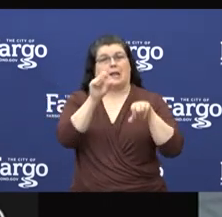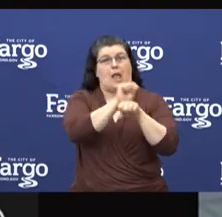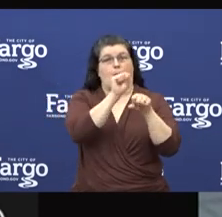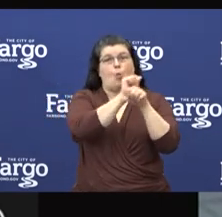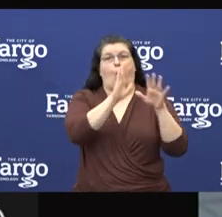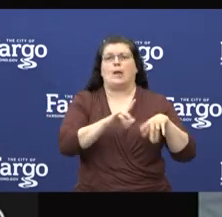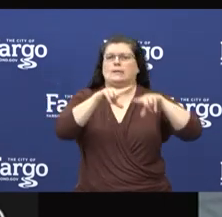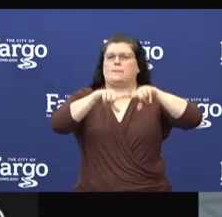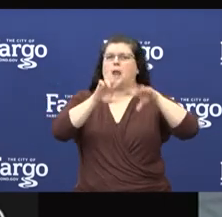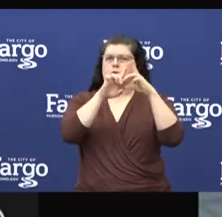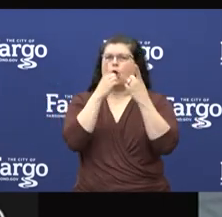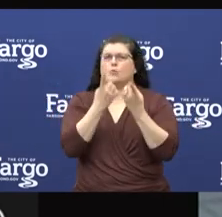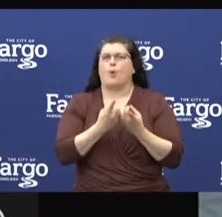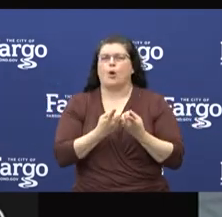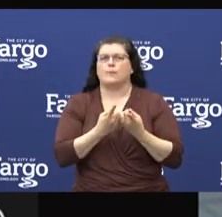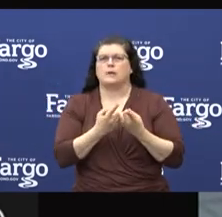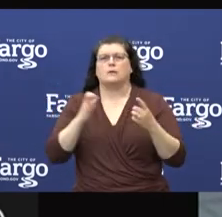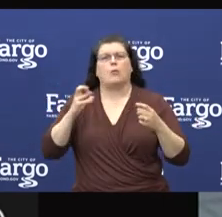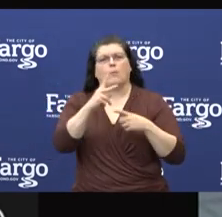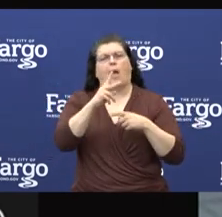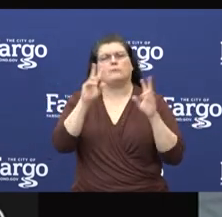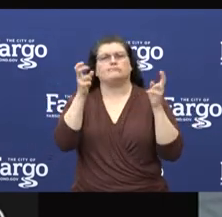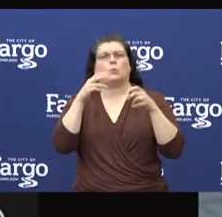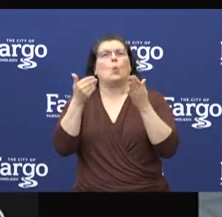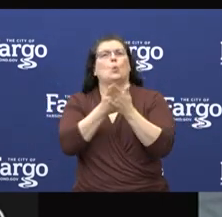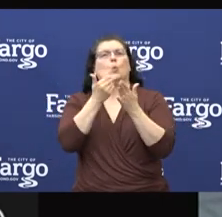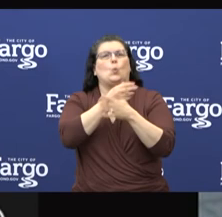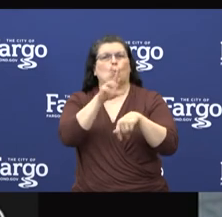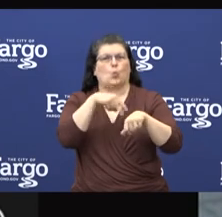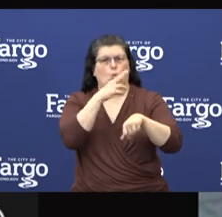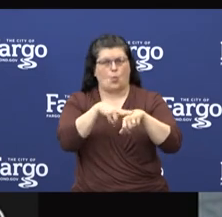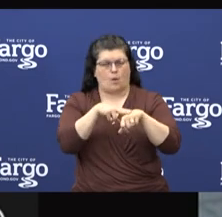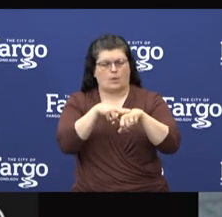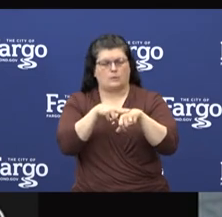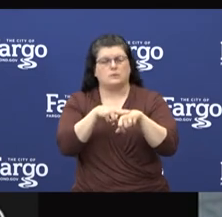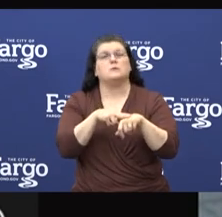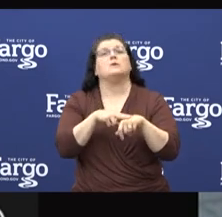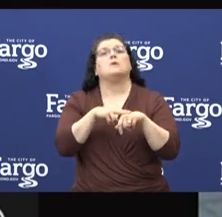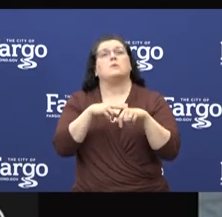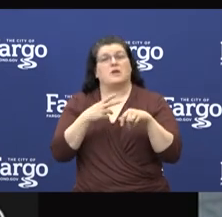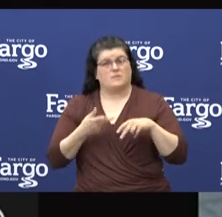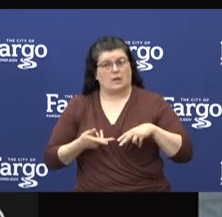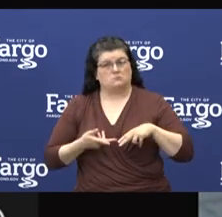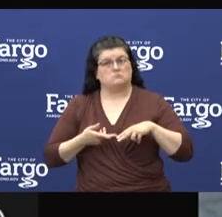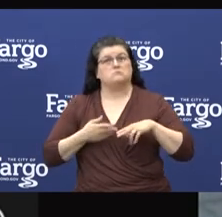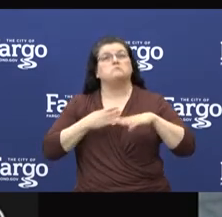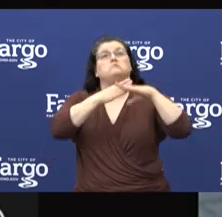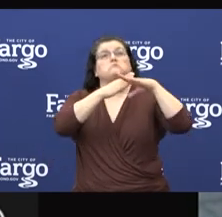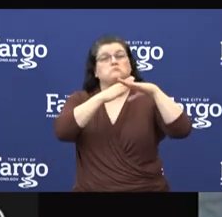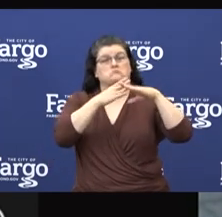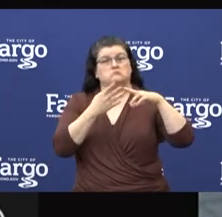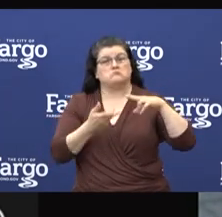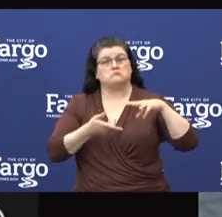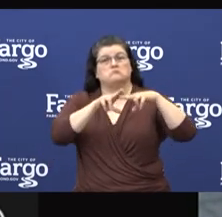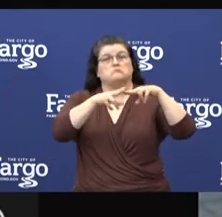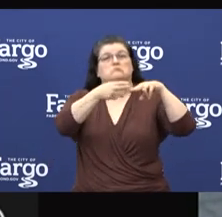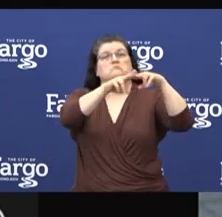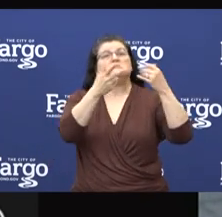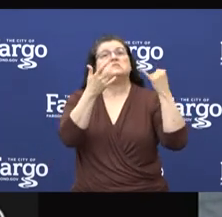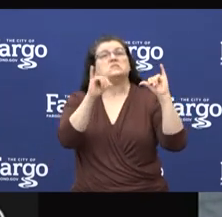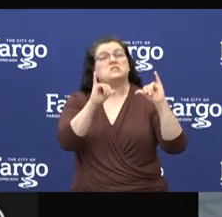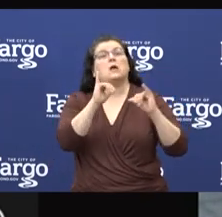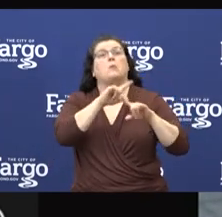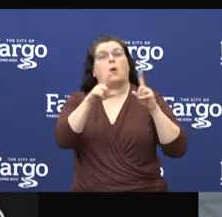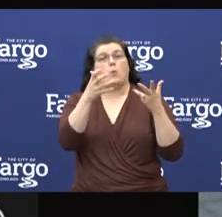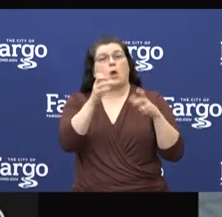and getting back to a new normal. It's being slowly ramped up to protect our employees as well